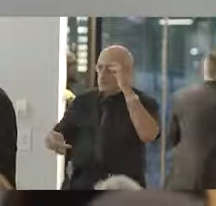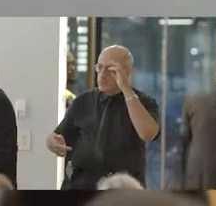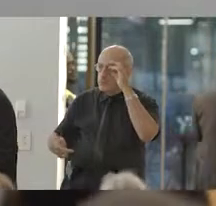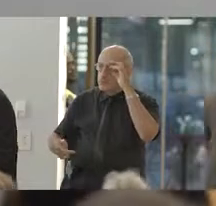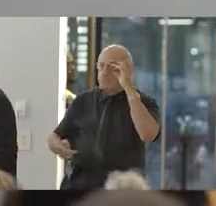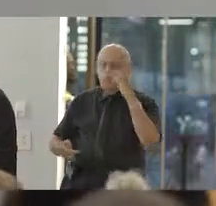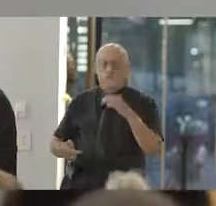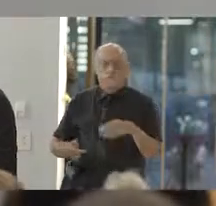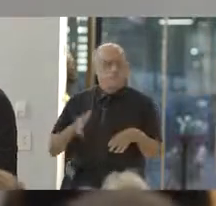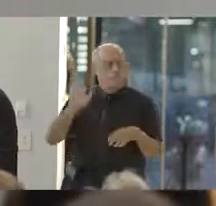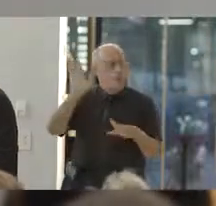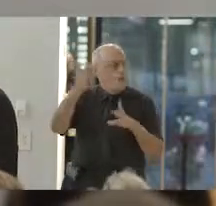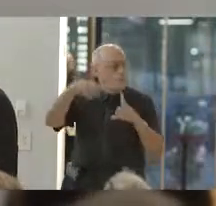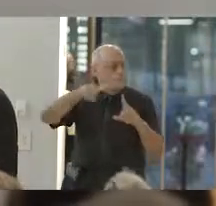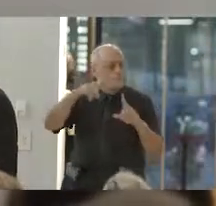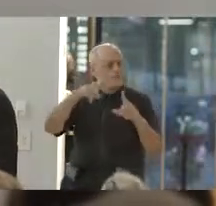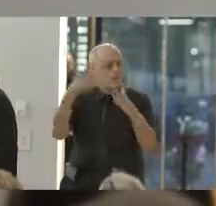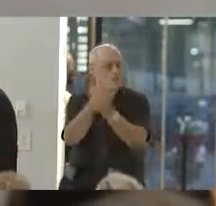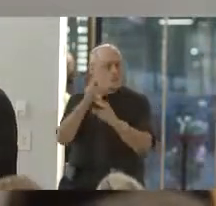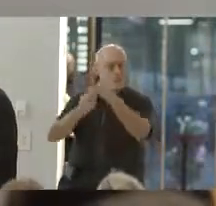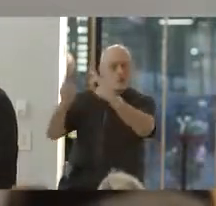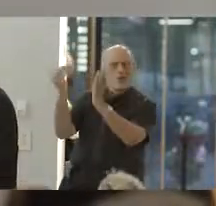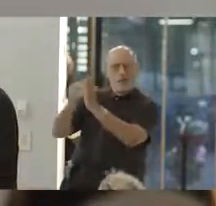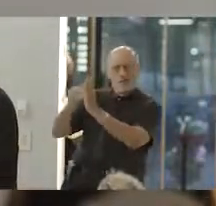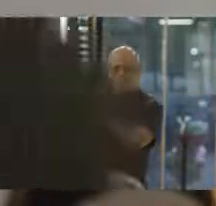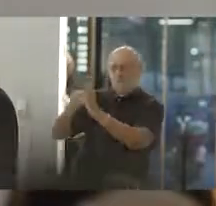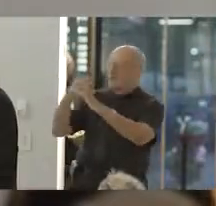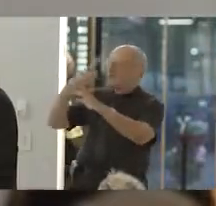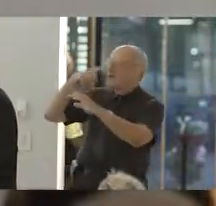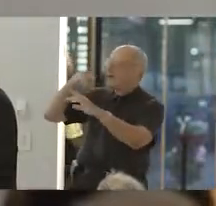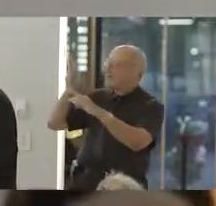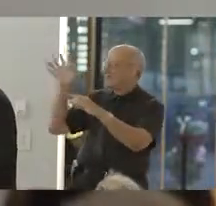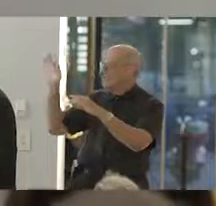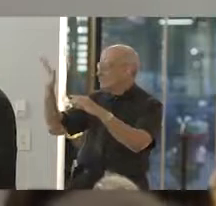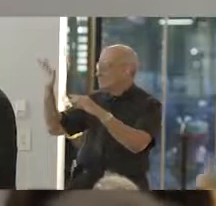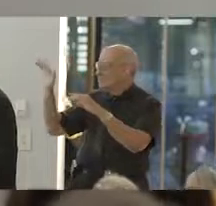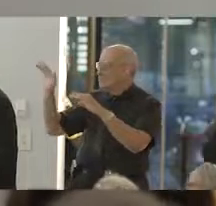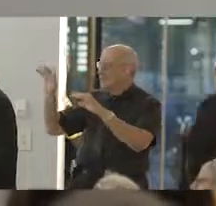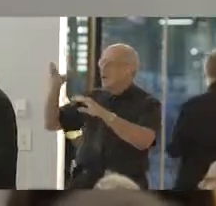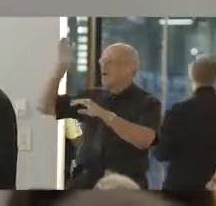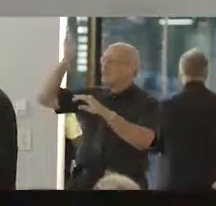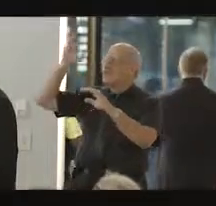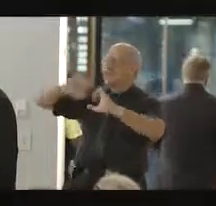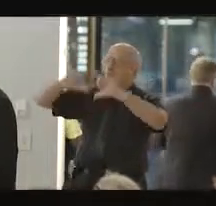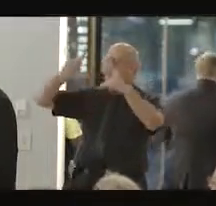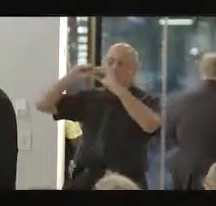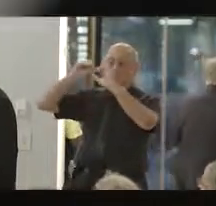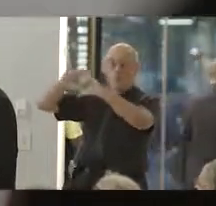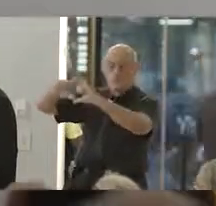Yeah? I just want everybody to have a chance to take another look. Could we do it in presentation mode so it's a little bit